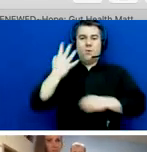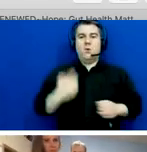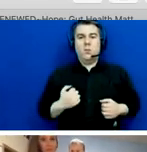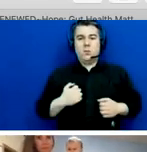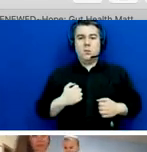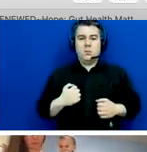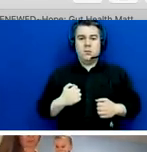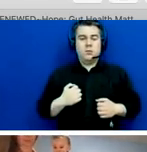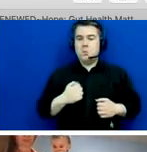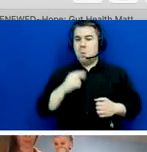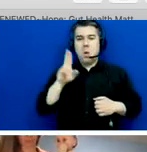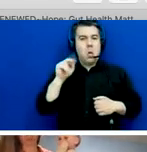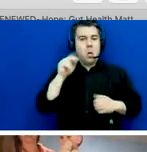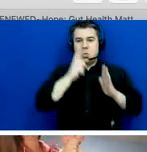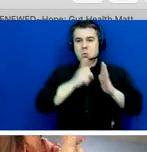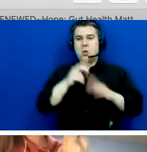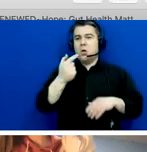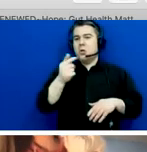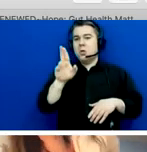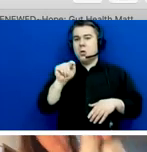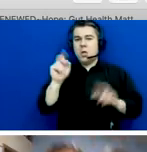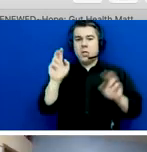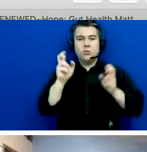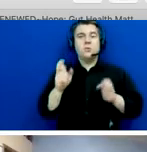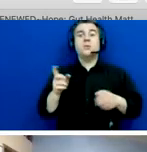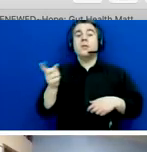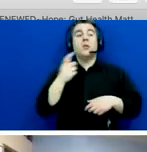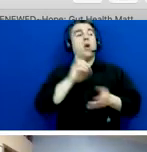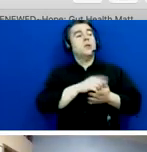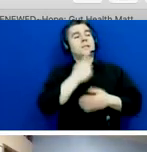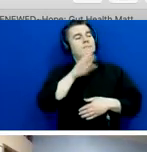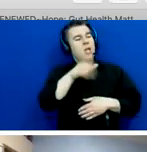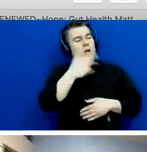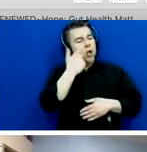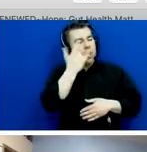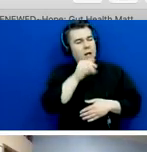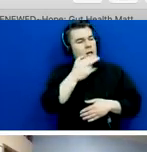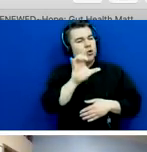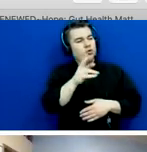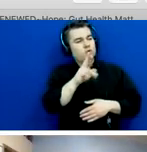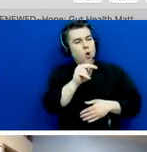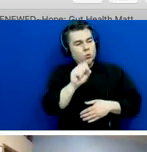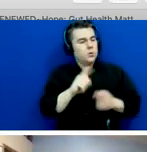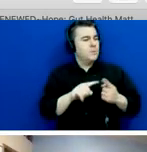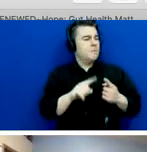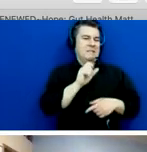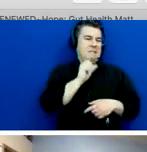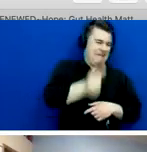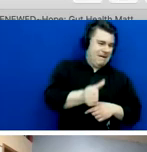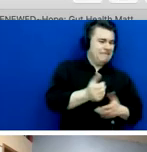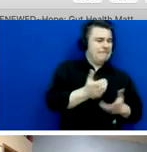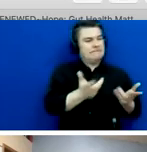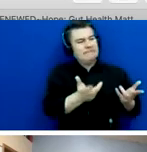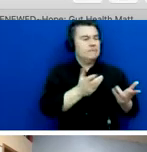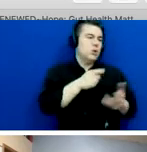with undiagnosed gut issues. The doctors told me, they said it looks like Crohn's, but it's not. Basically,